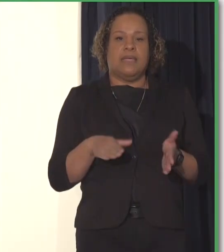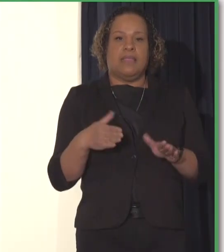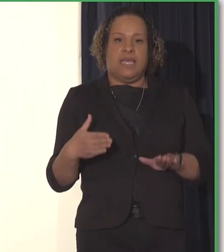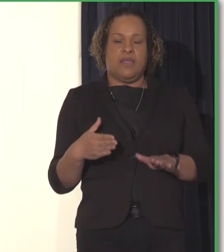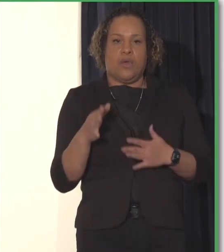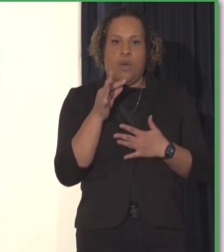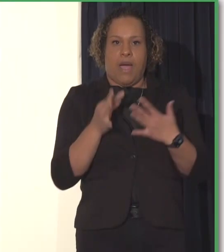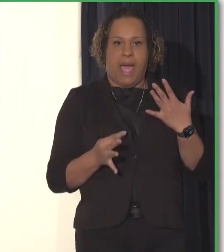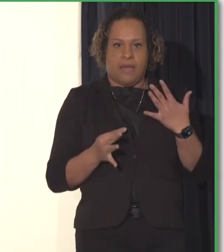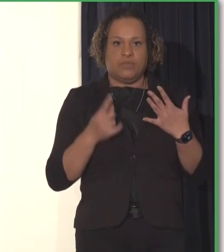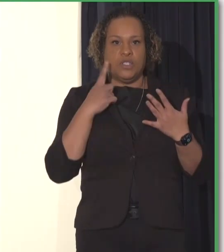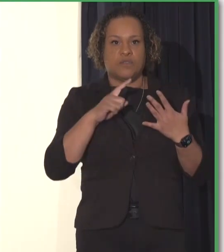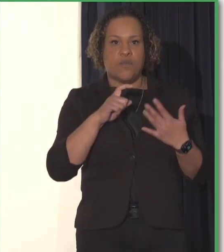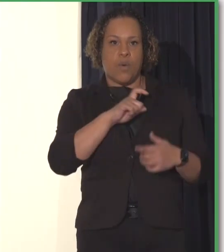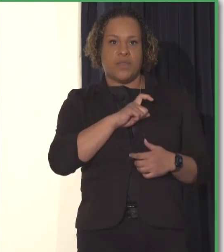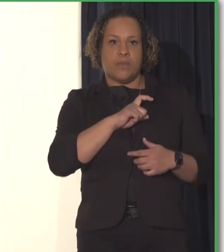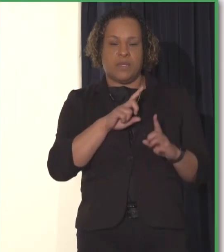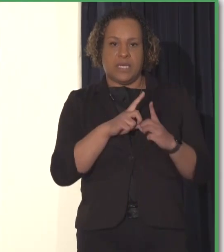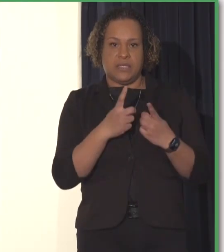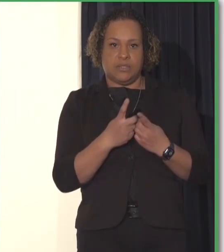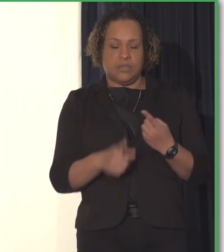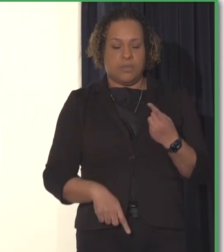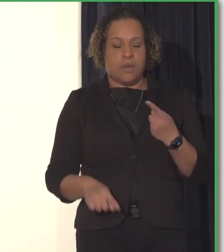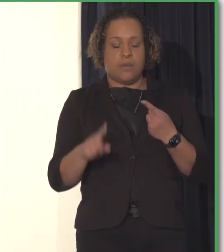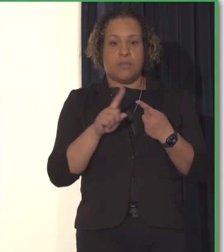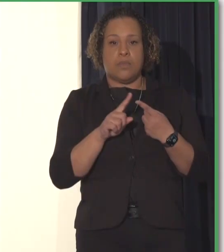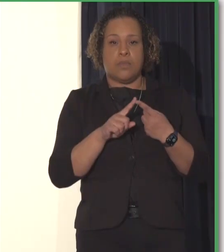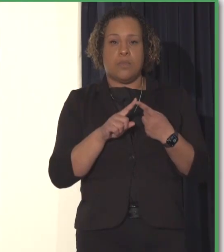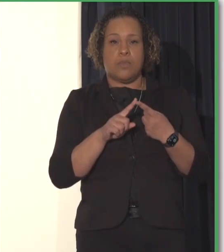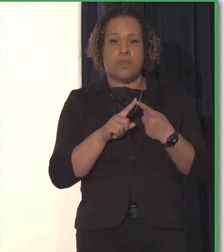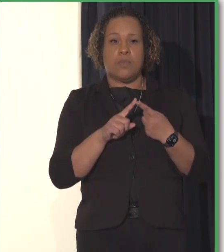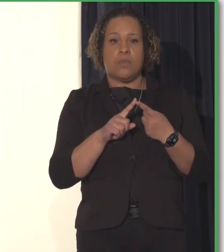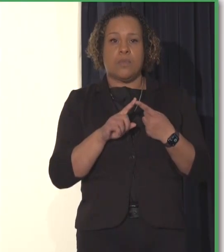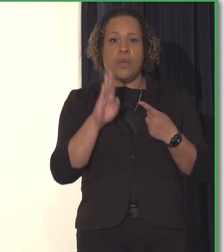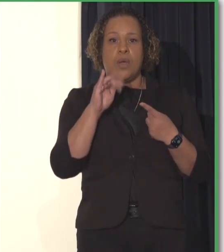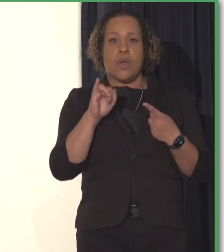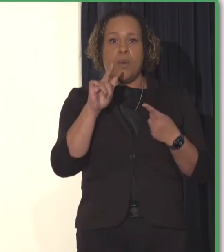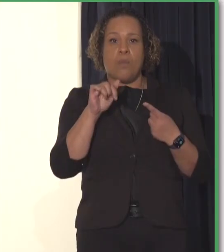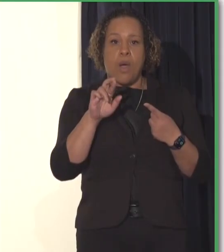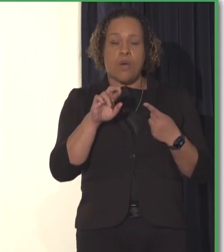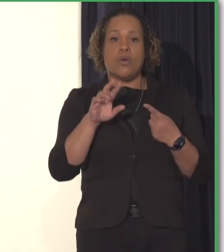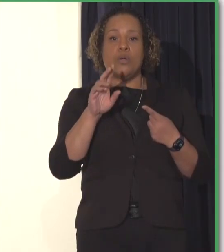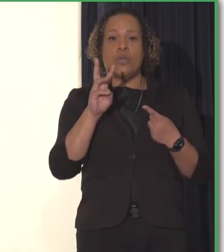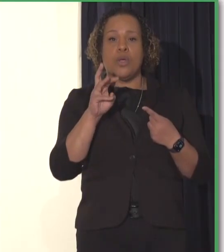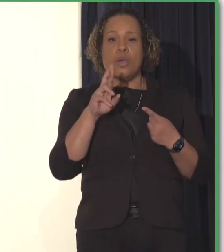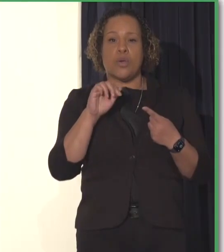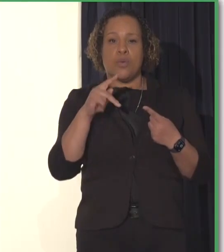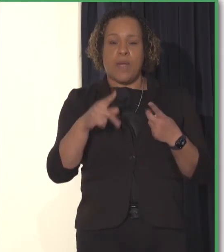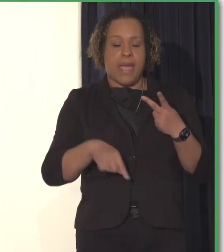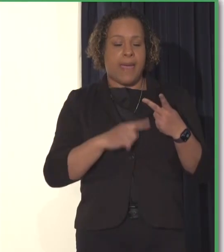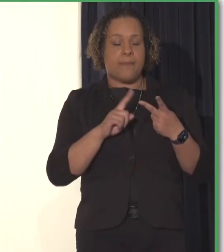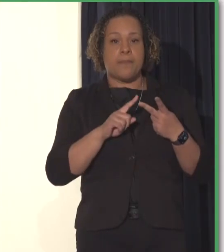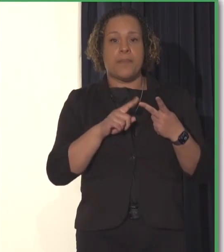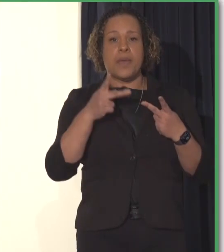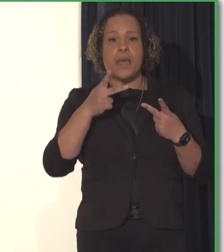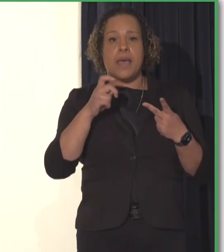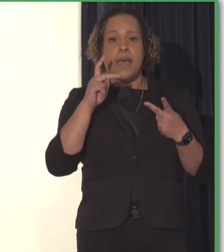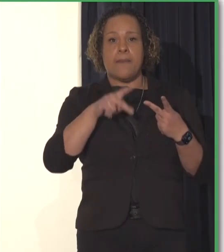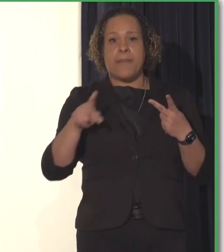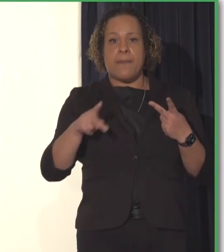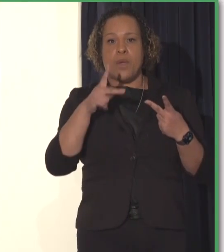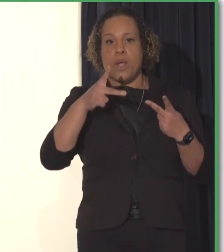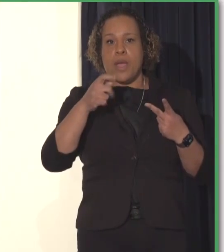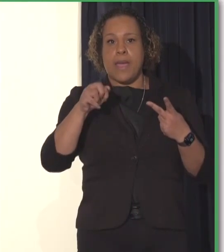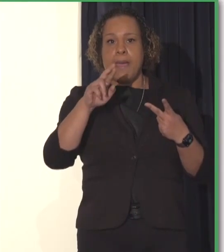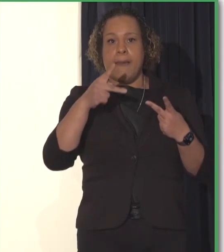options for the police department. One was with the bowler wrap, the other one was the pepper ball, and the other one was the rocket launcher, the